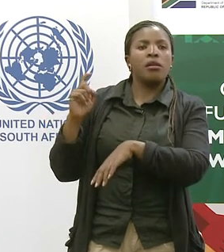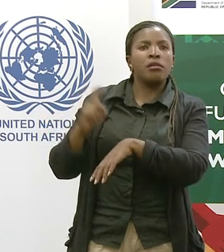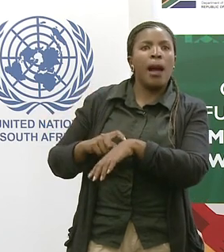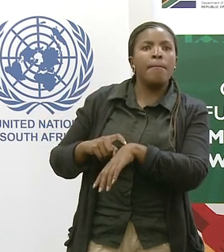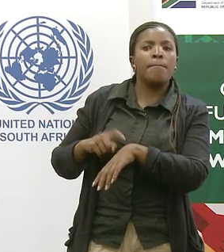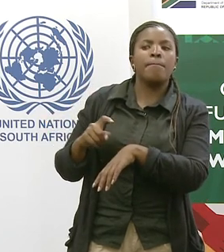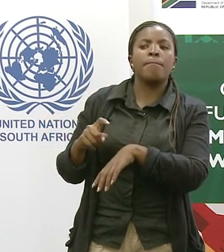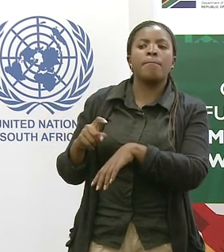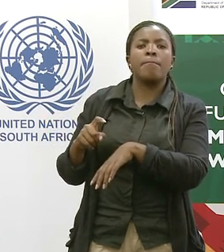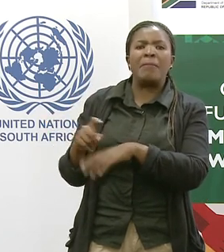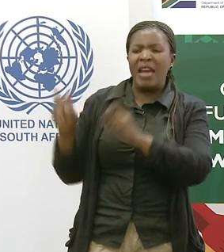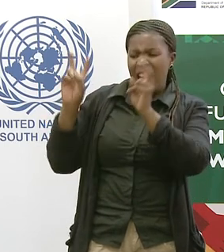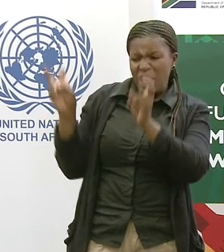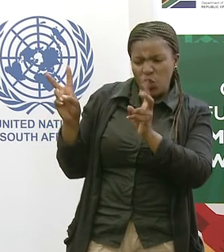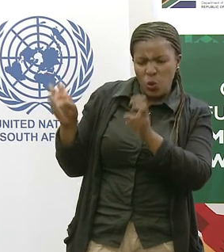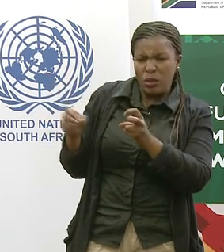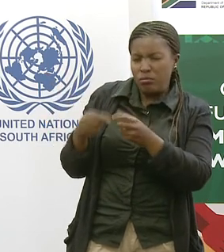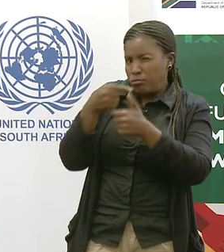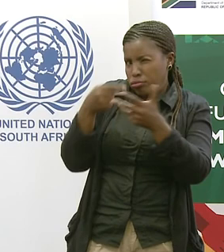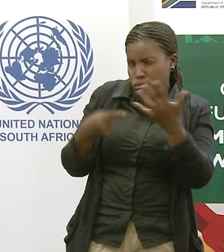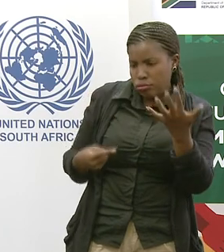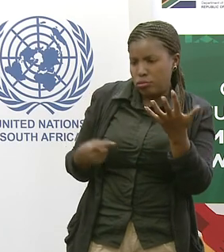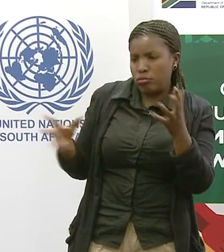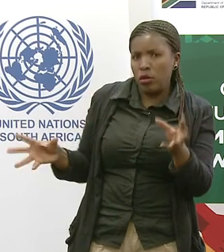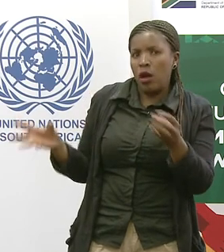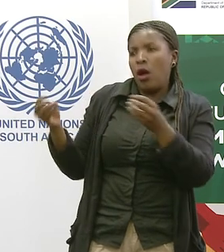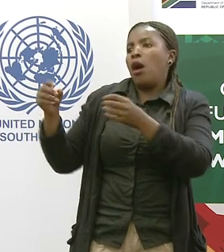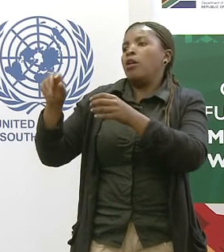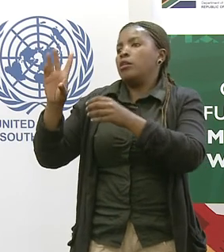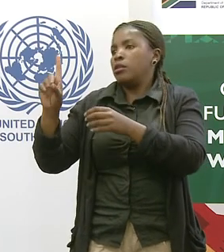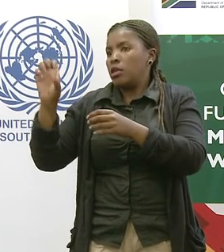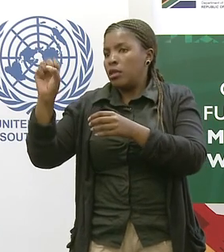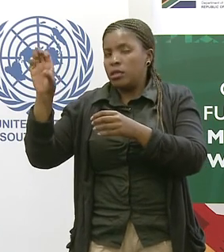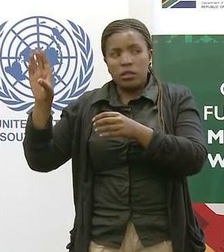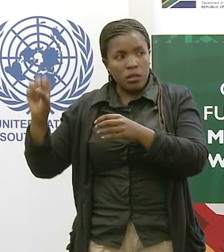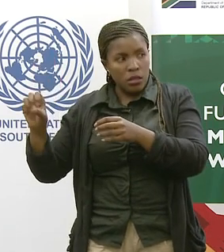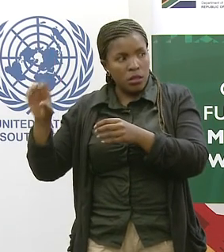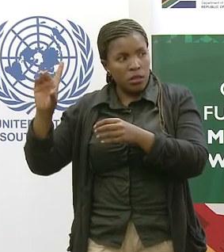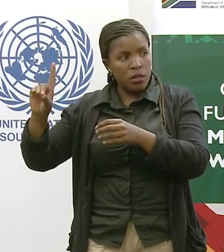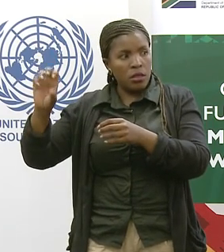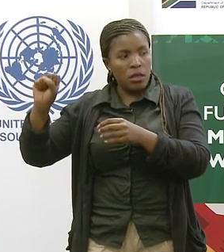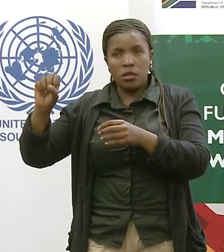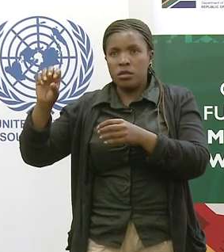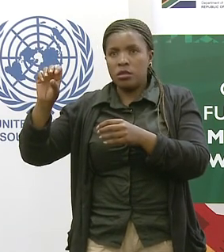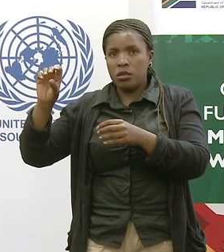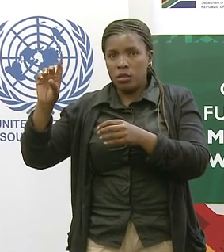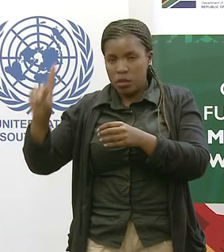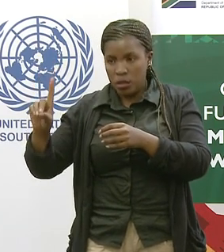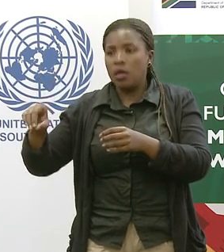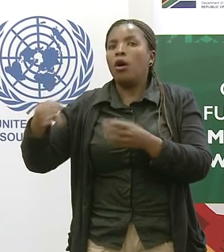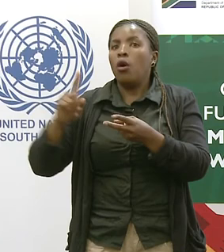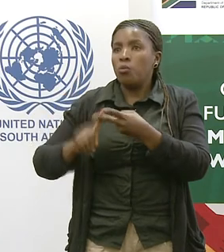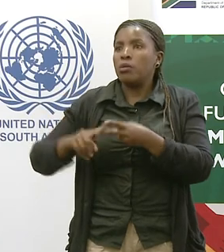be able to refine some of these issues together with the Department of Social Development. And DPME, in order for us